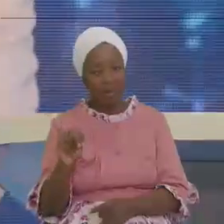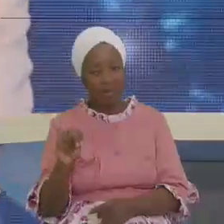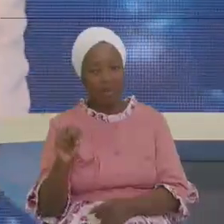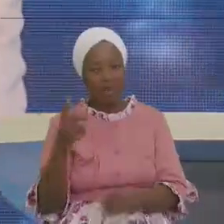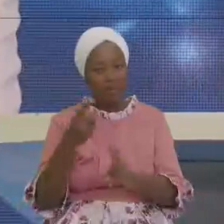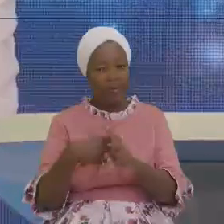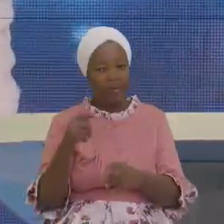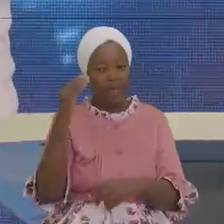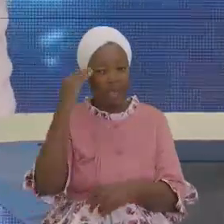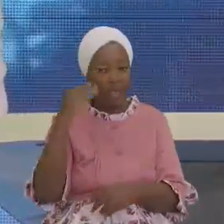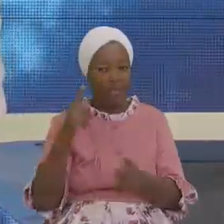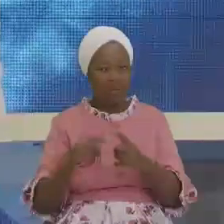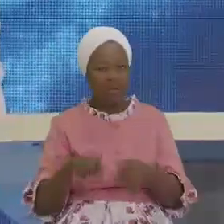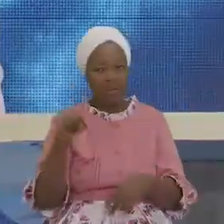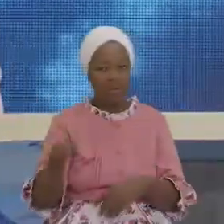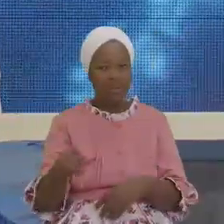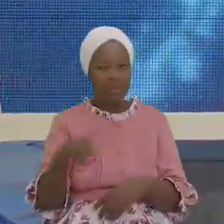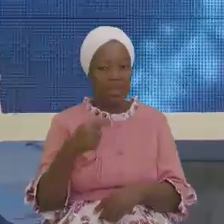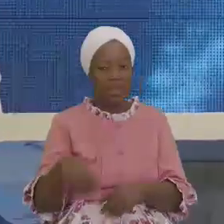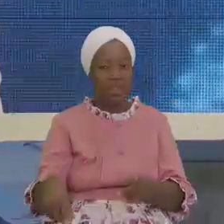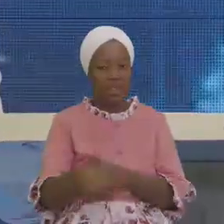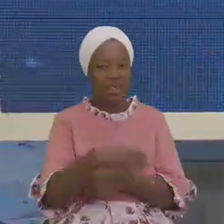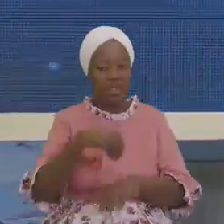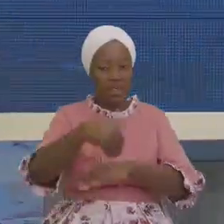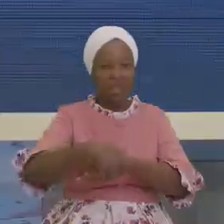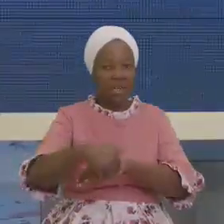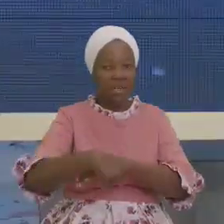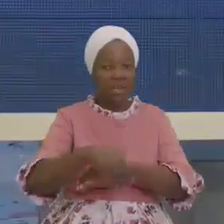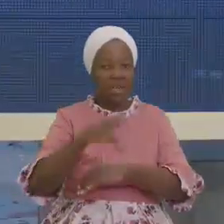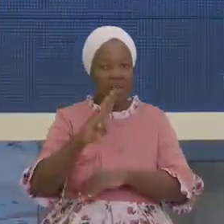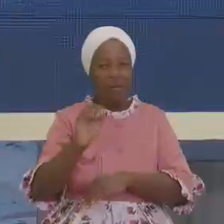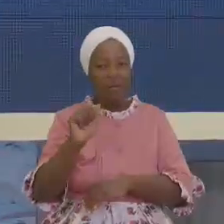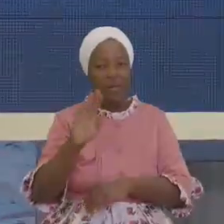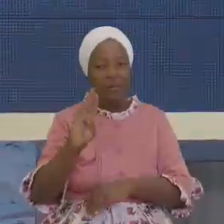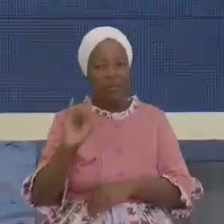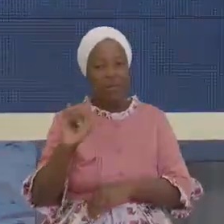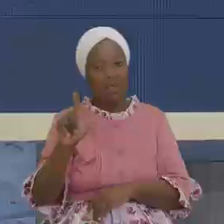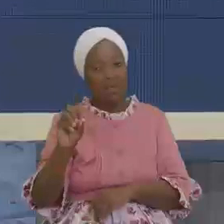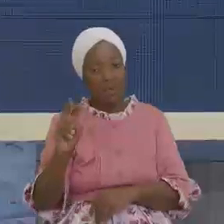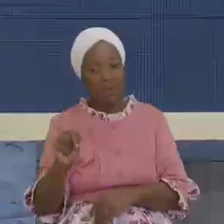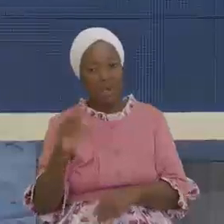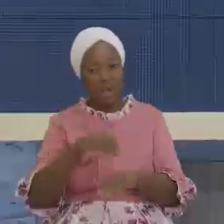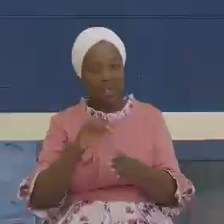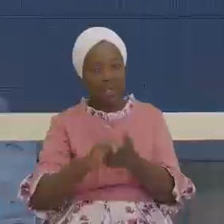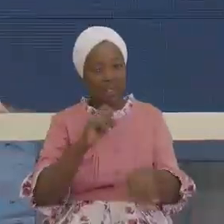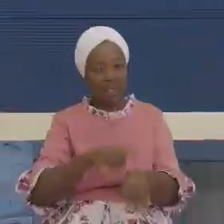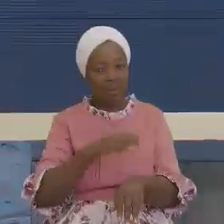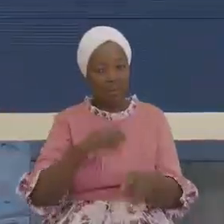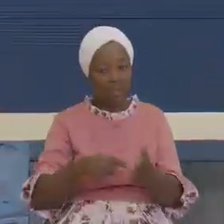Babylon. In the day, in the night. Babylon. At that time, at this